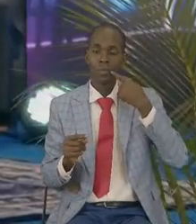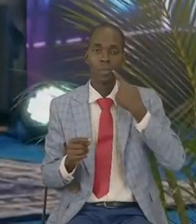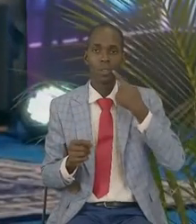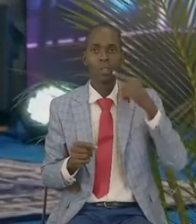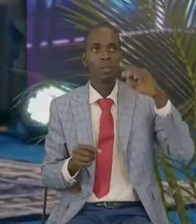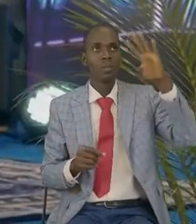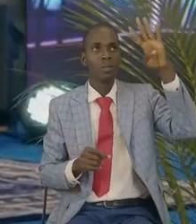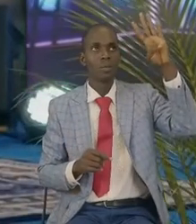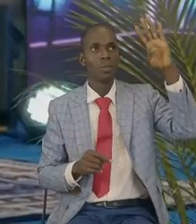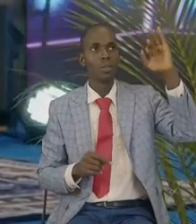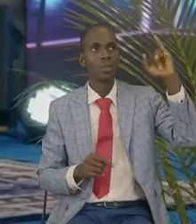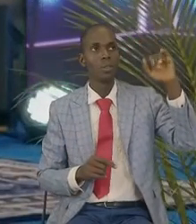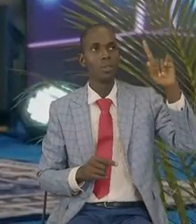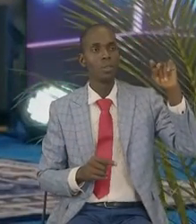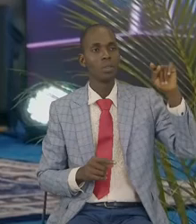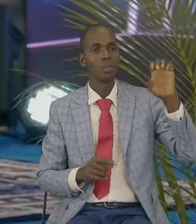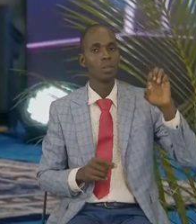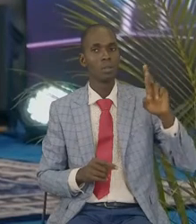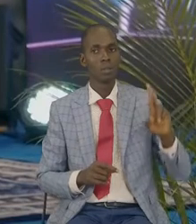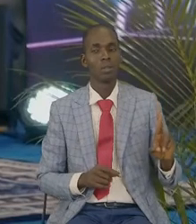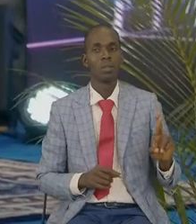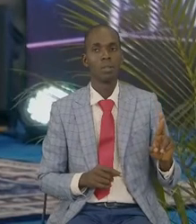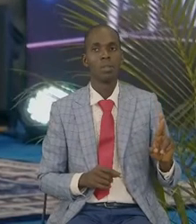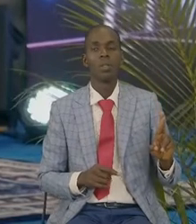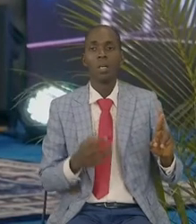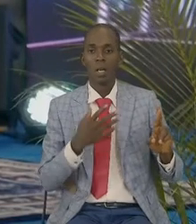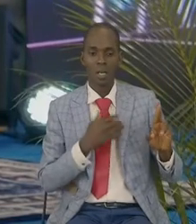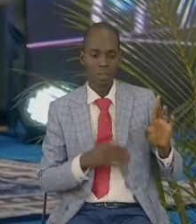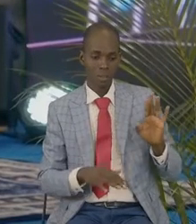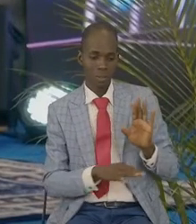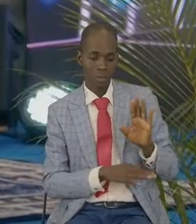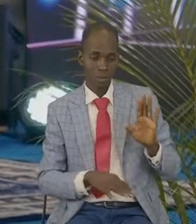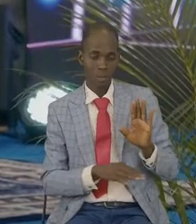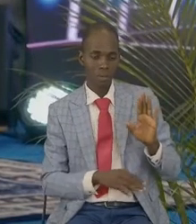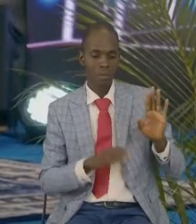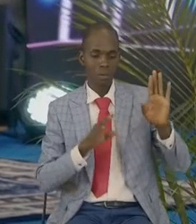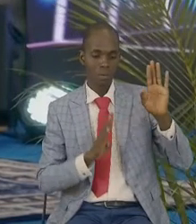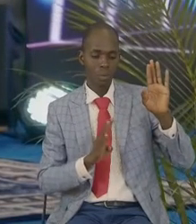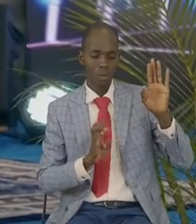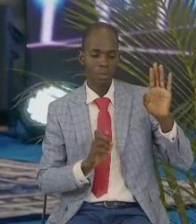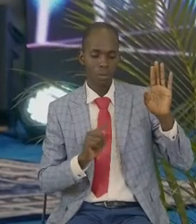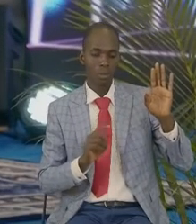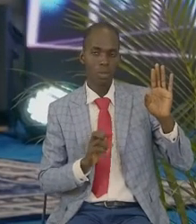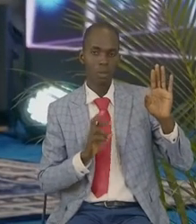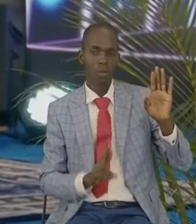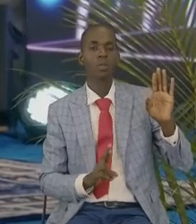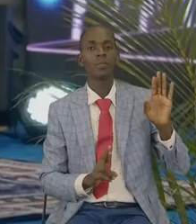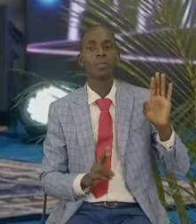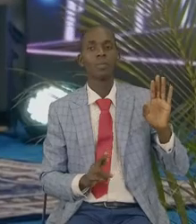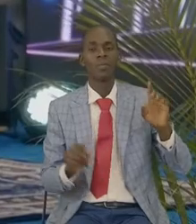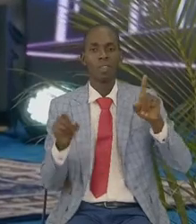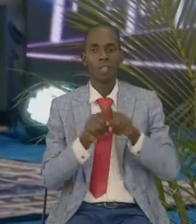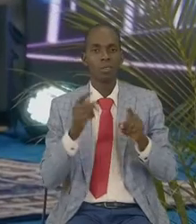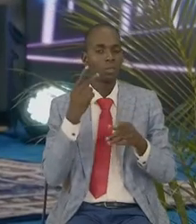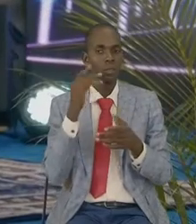you're right, that, and just beneath that, you're right, better. And as you look at that